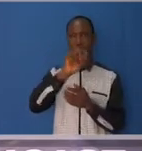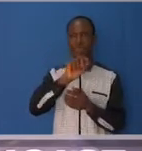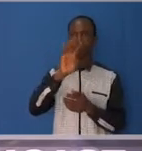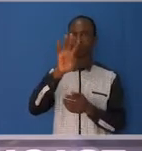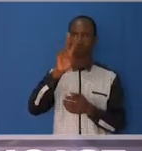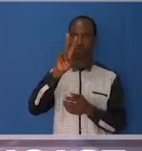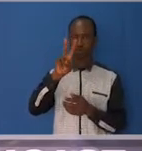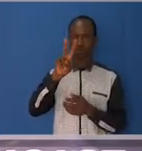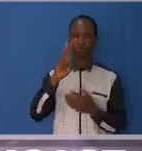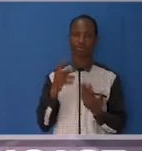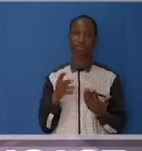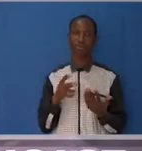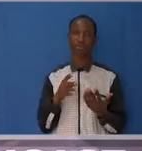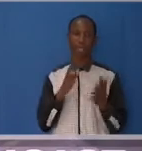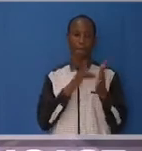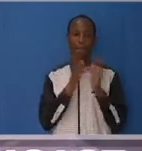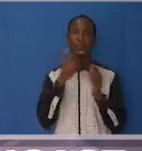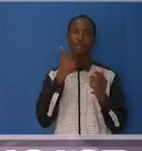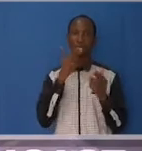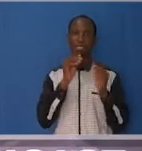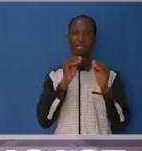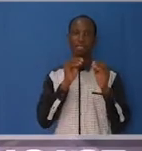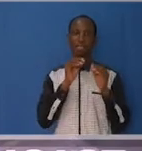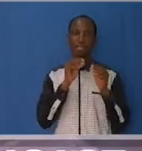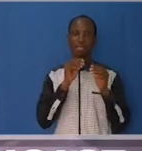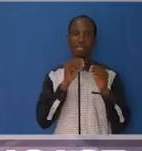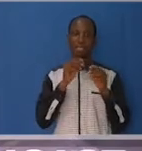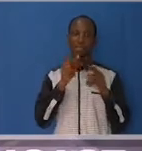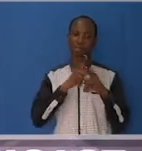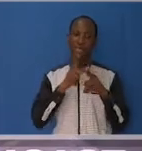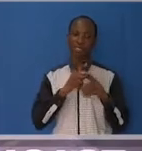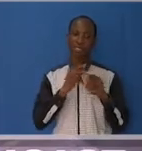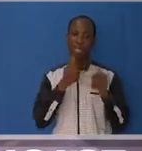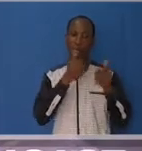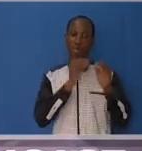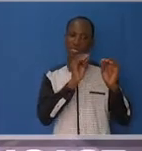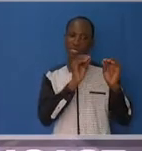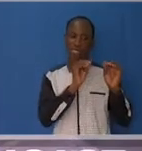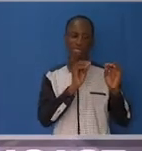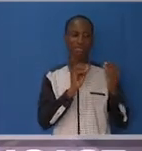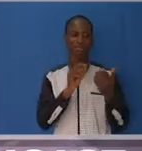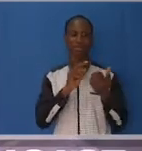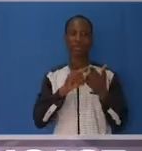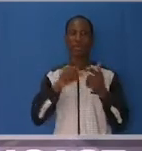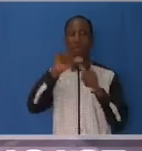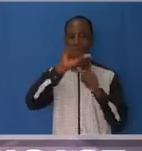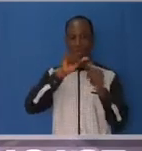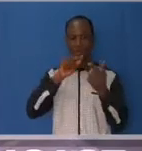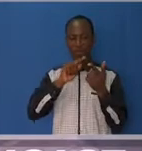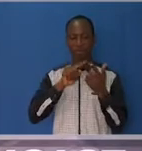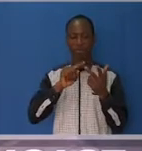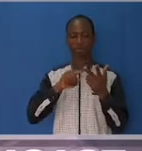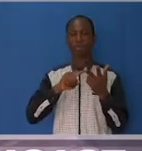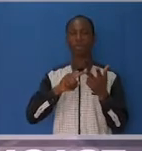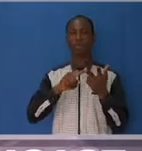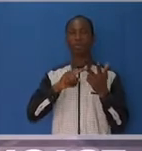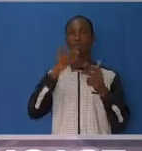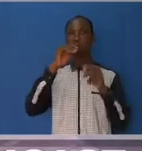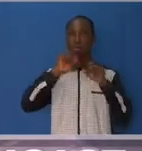9 million. A honey who's also o crash muffin in church, o cry on kofa, o crapano bubu, o